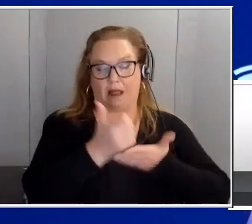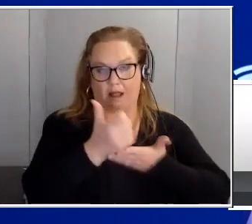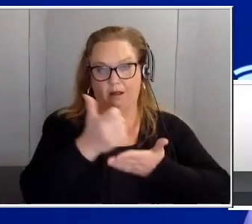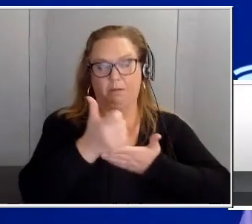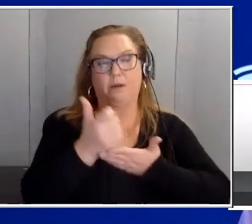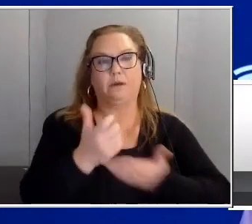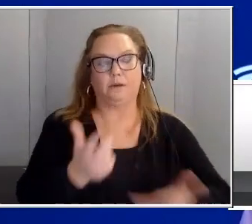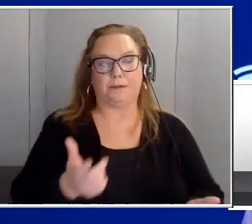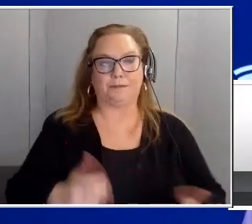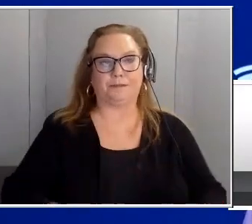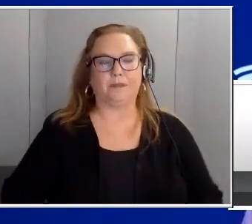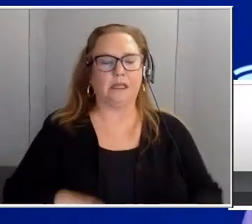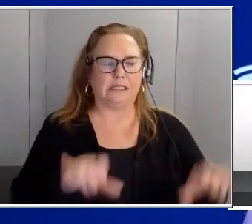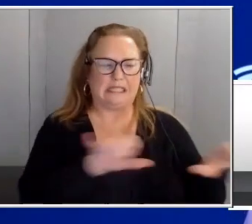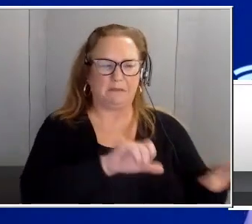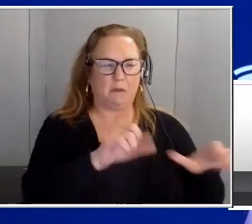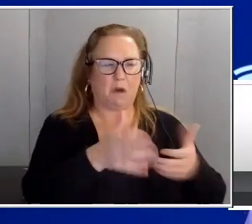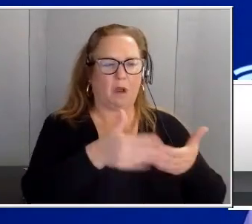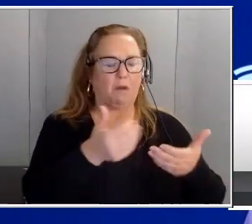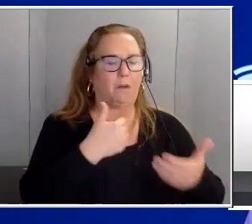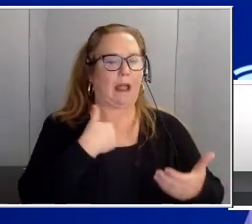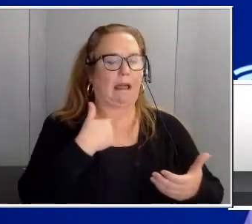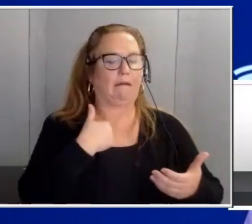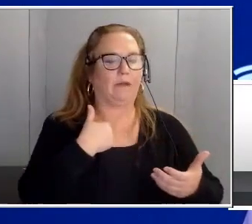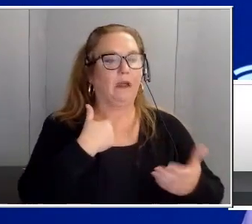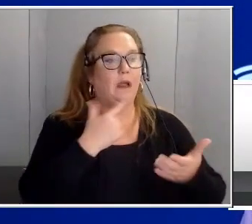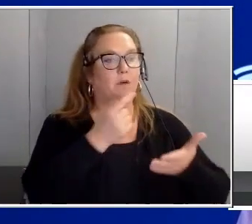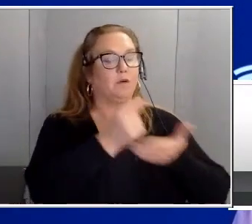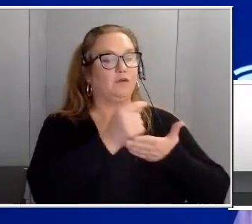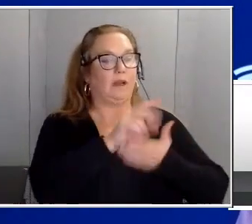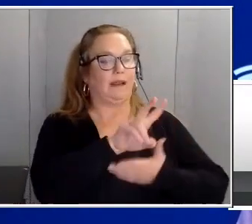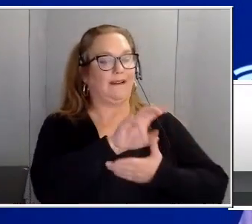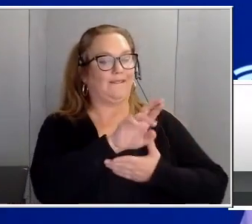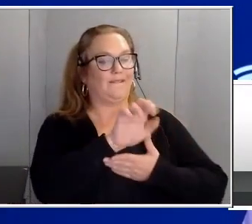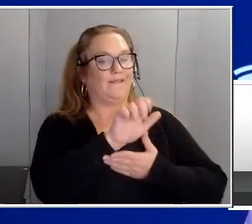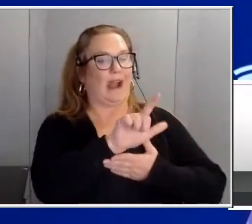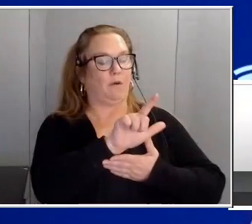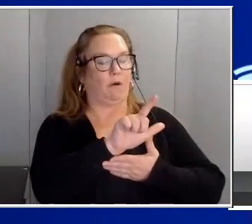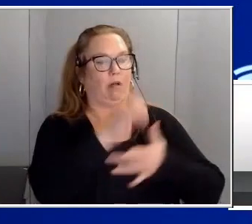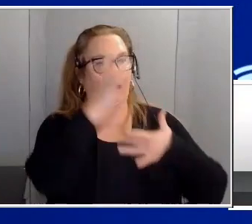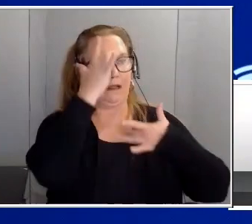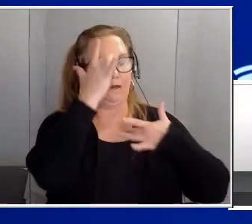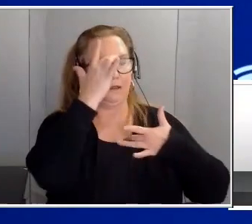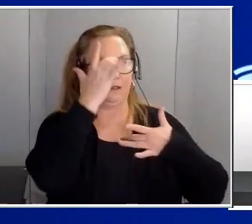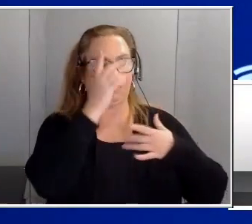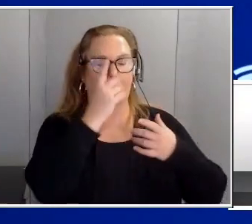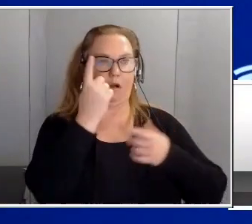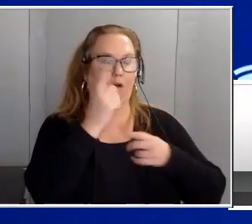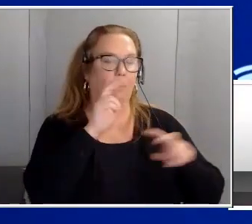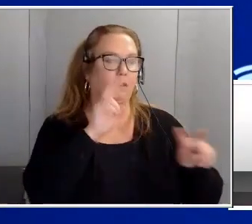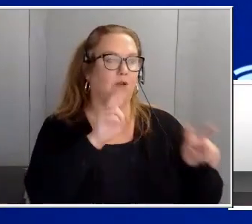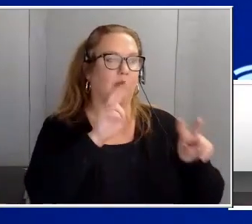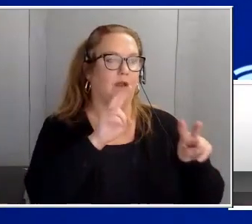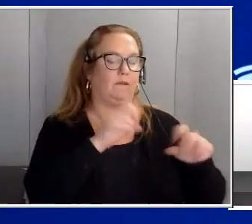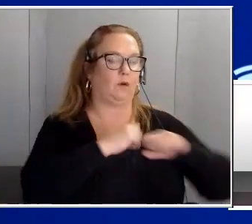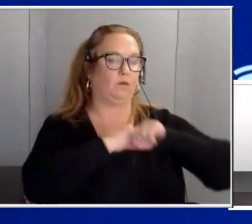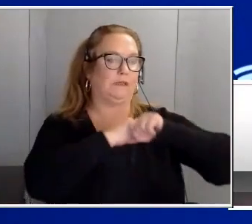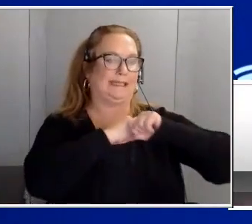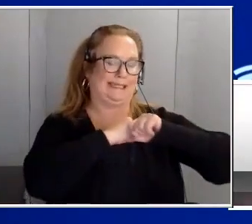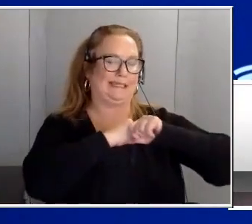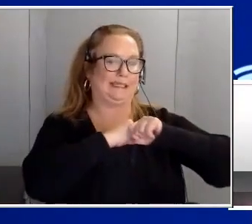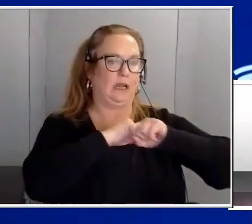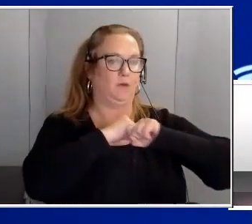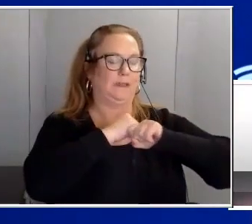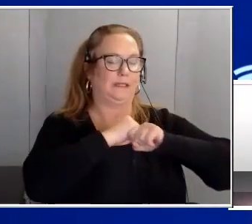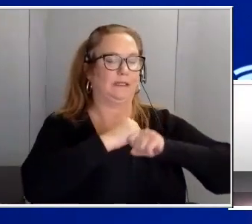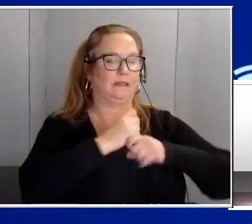we have. But we also know that when we're treating viral illnesses, we are always on the lookout for resistance and resistance